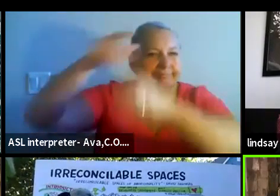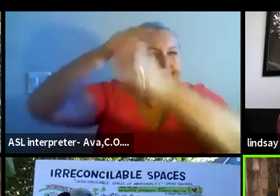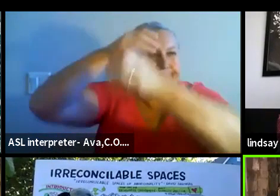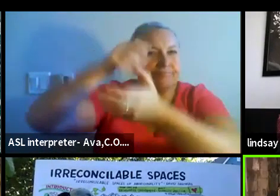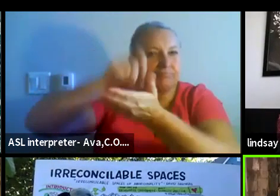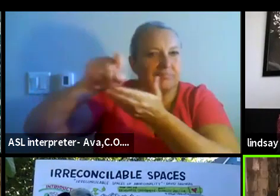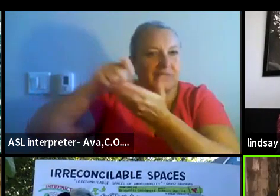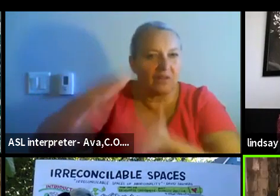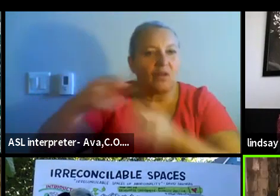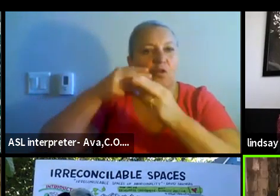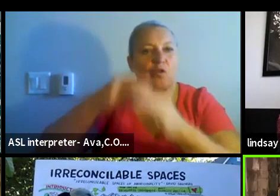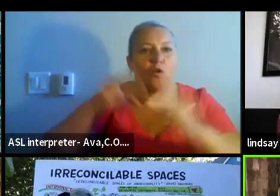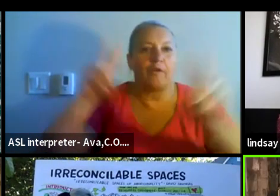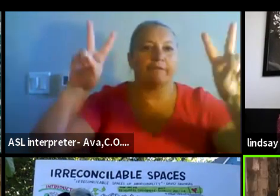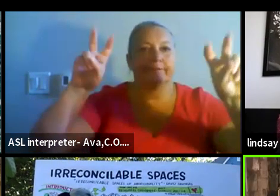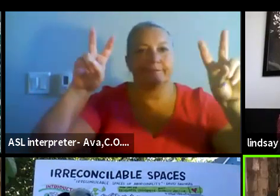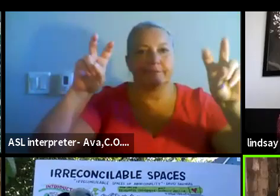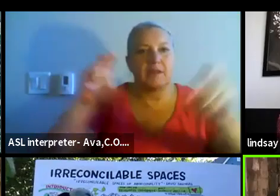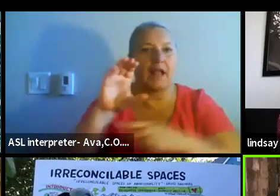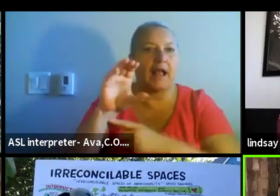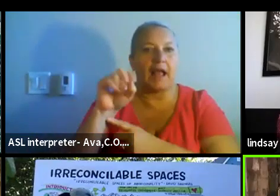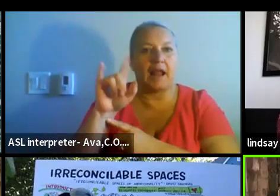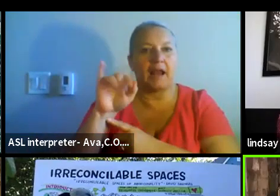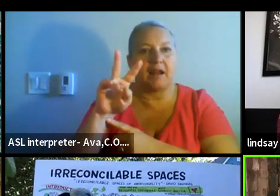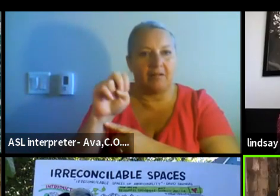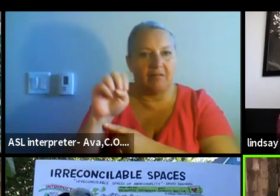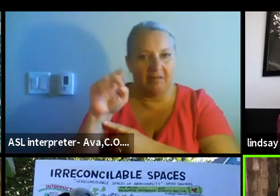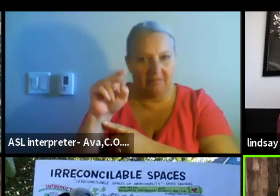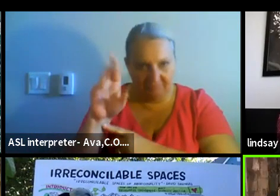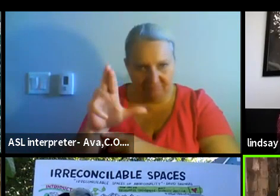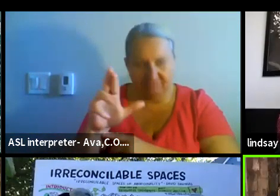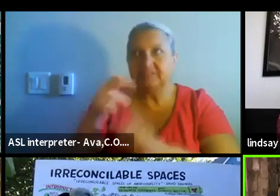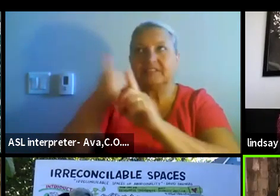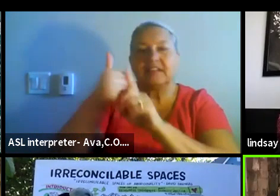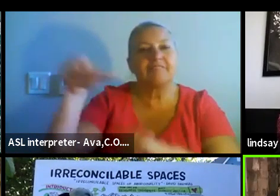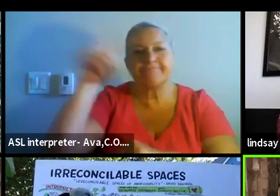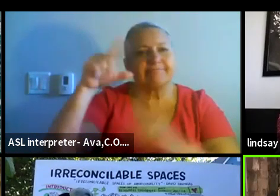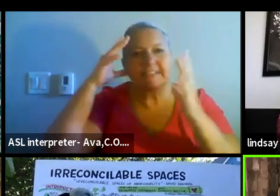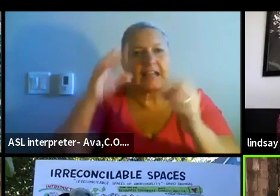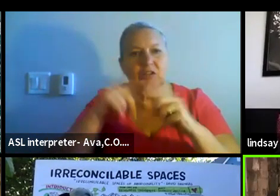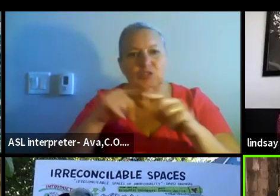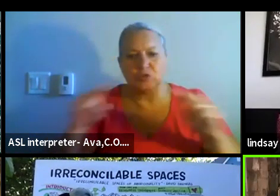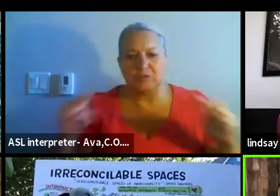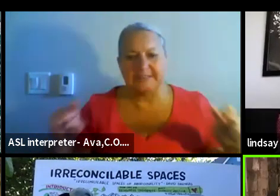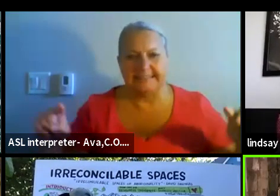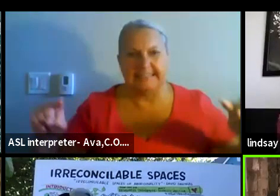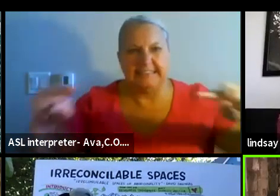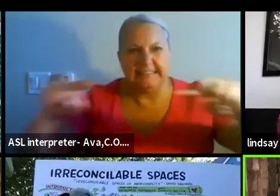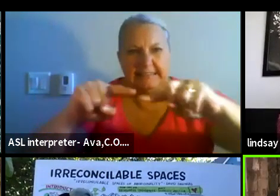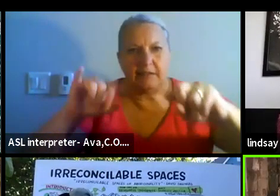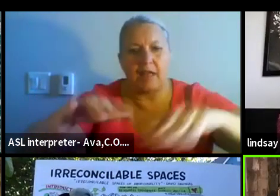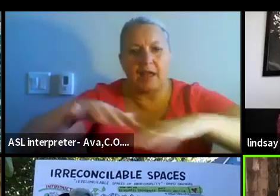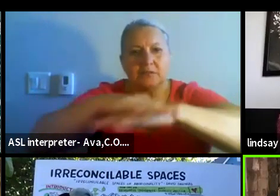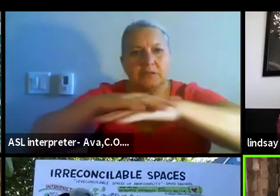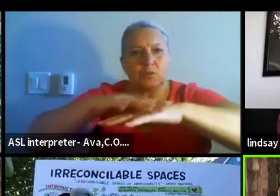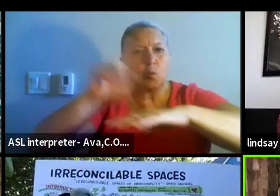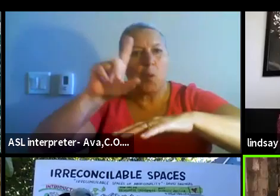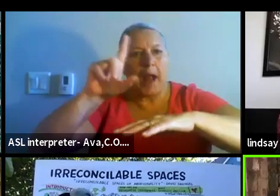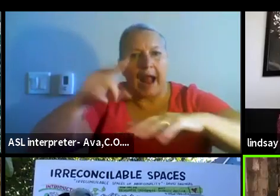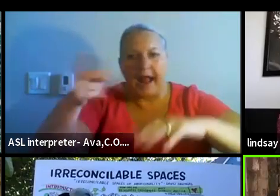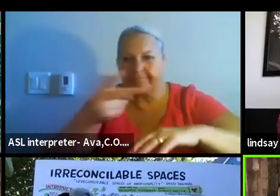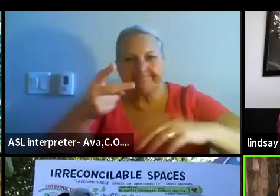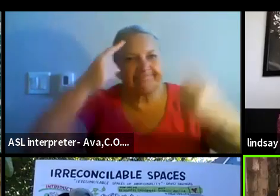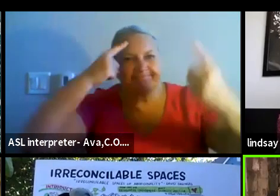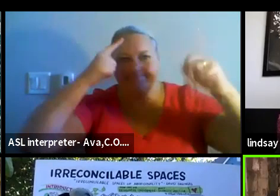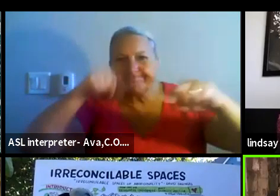the Collective Encounter, agreed to retreat into the irreconcilable space as I carved out in order to build something special